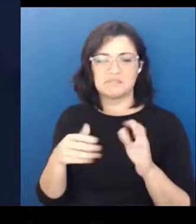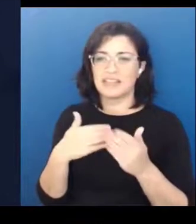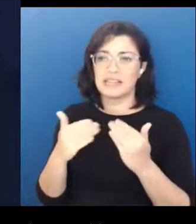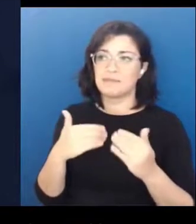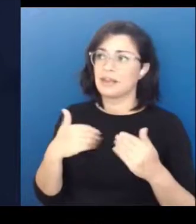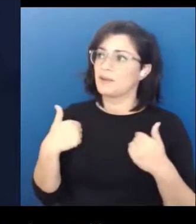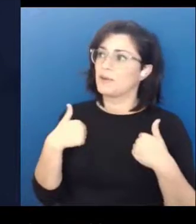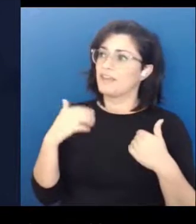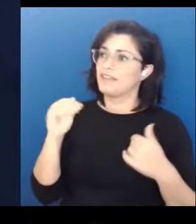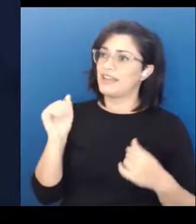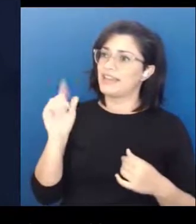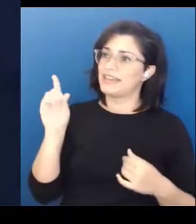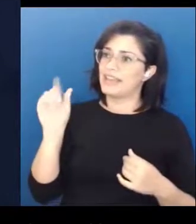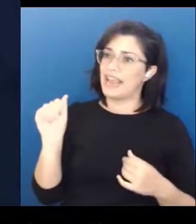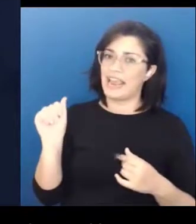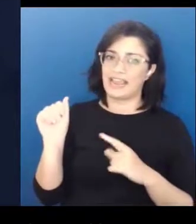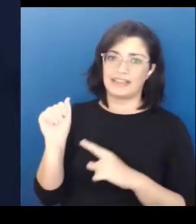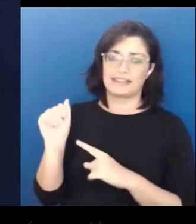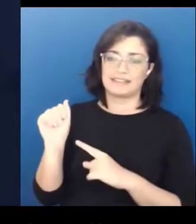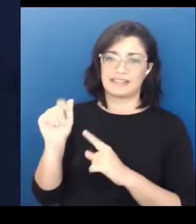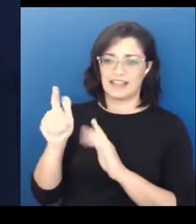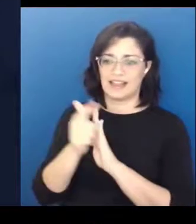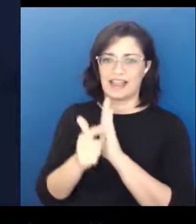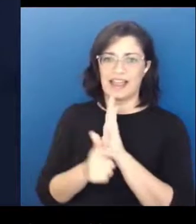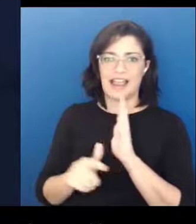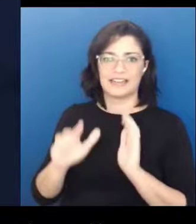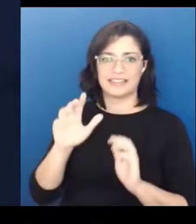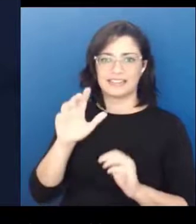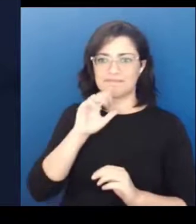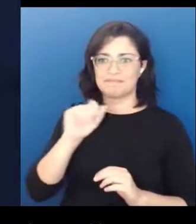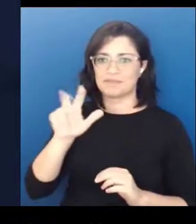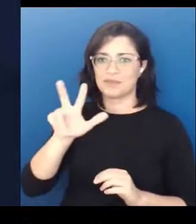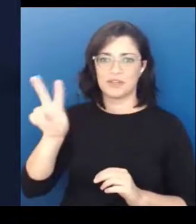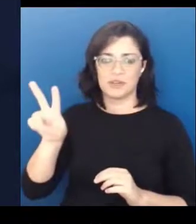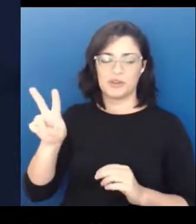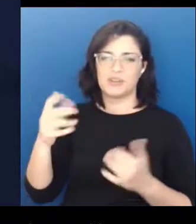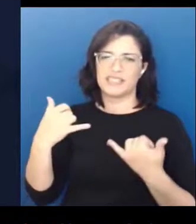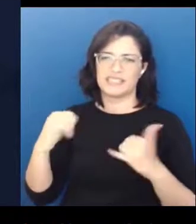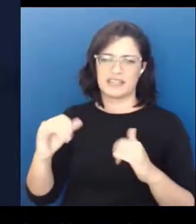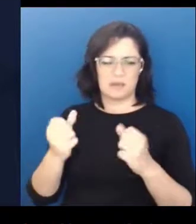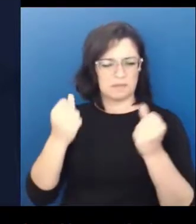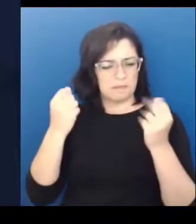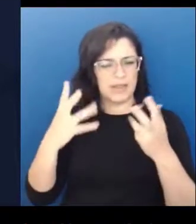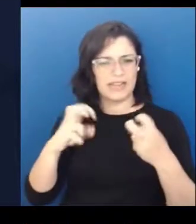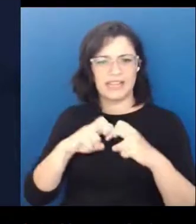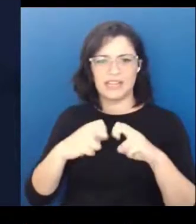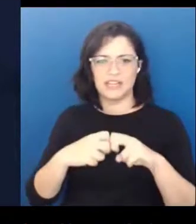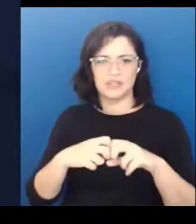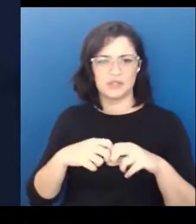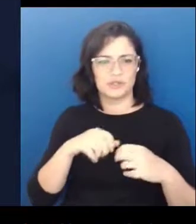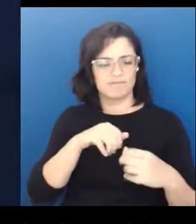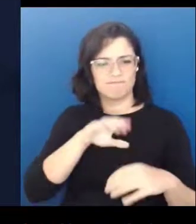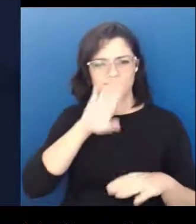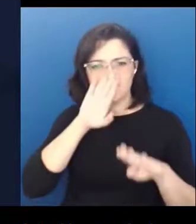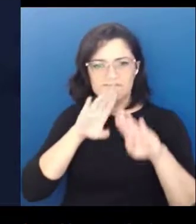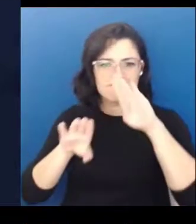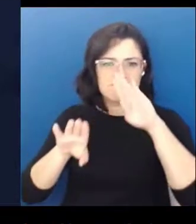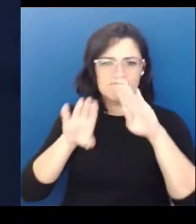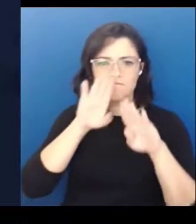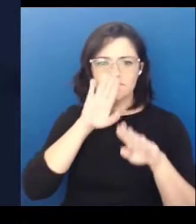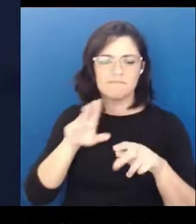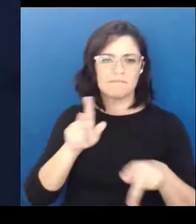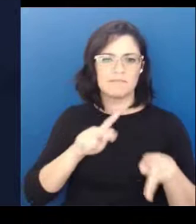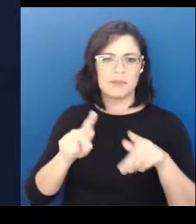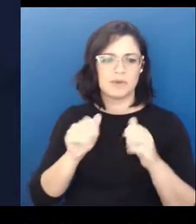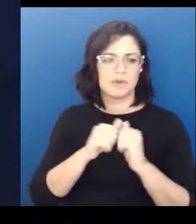we still have a long way to go on a lot of issues facing people with disabilities, including those of us who are deaf